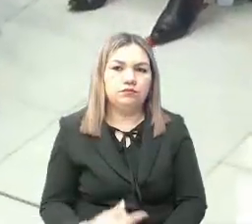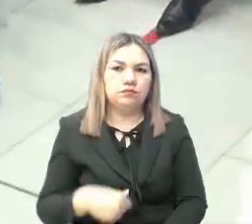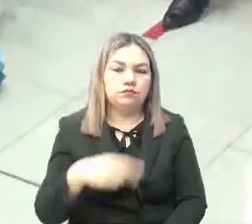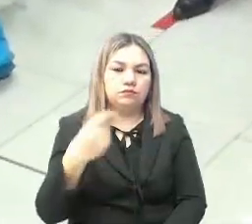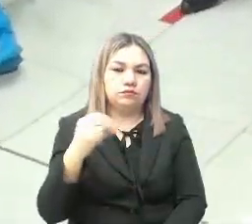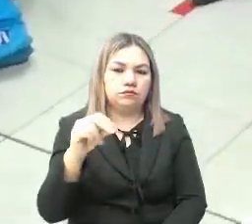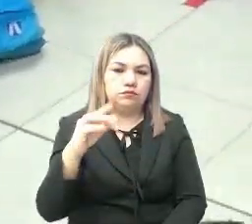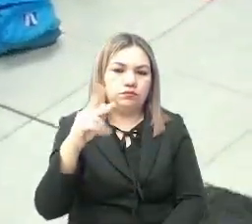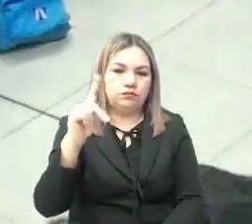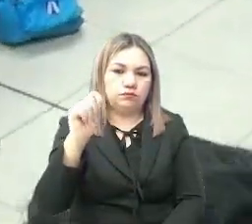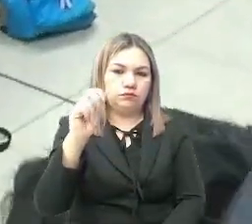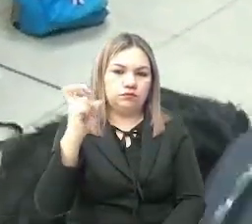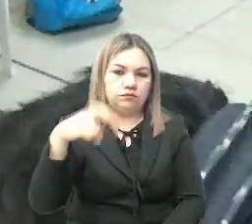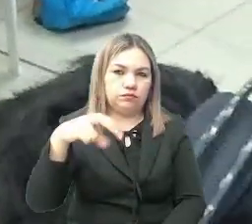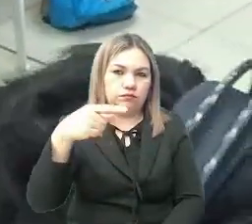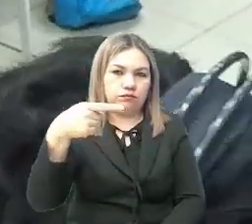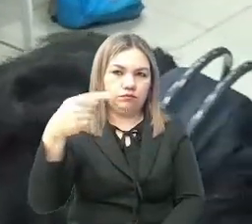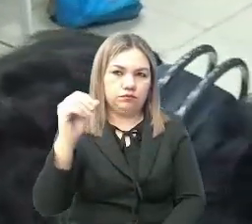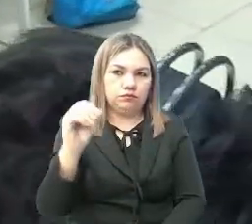Amen?